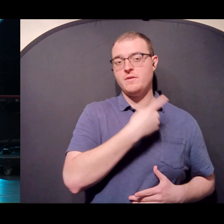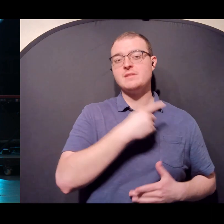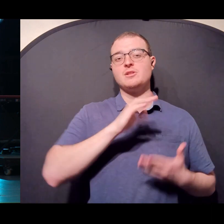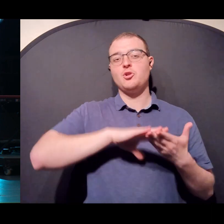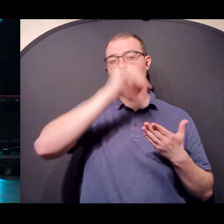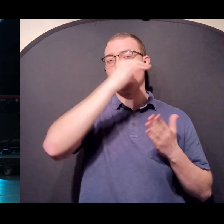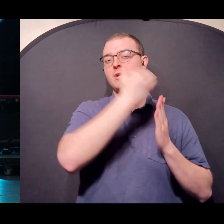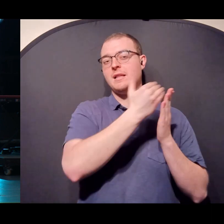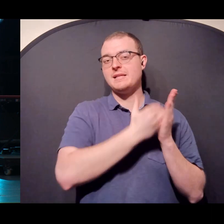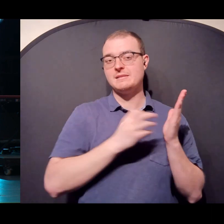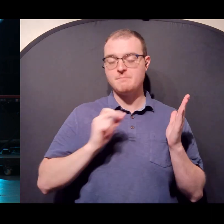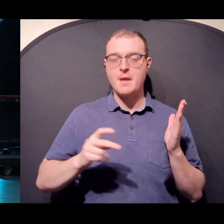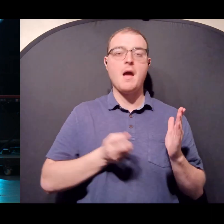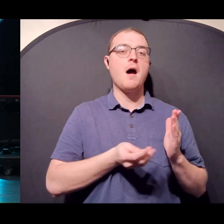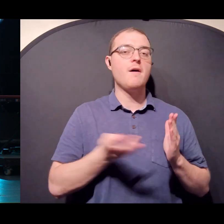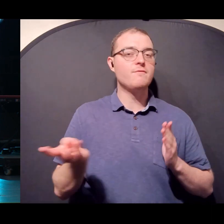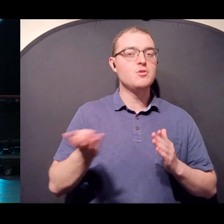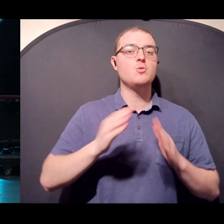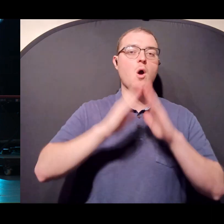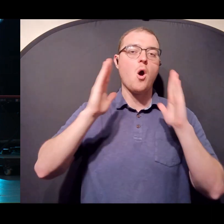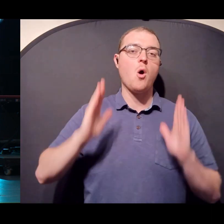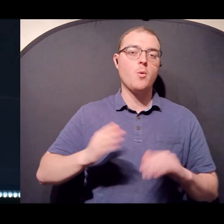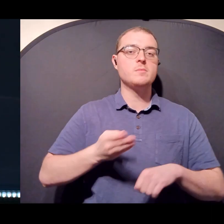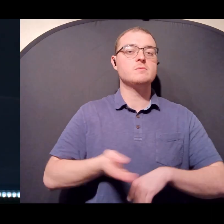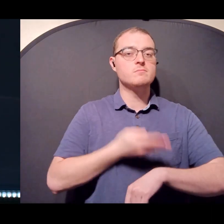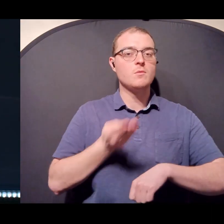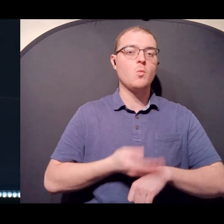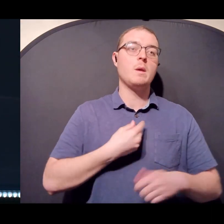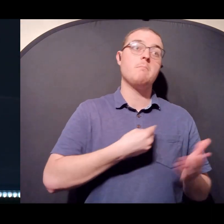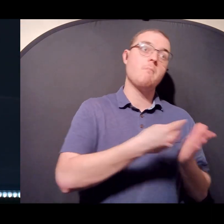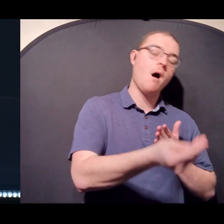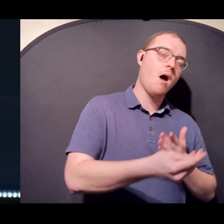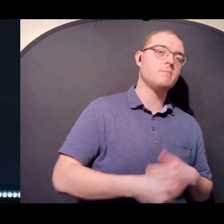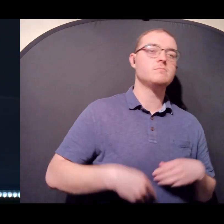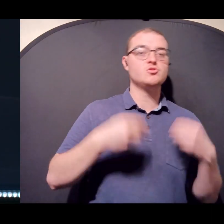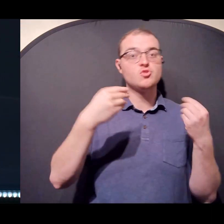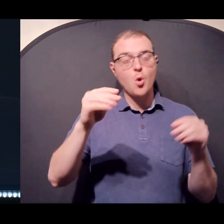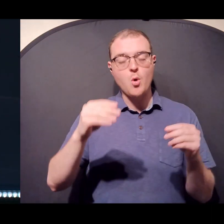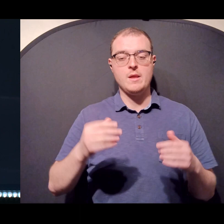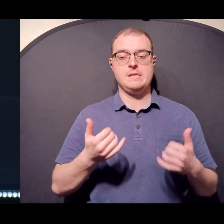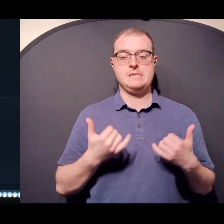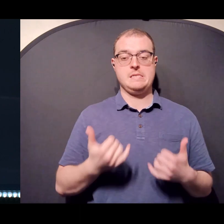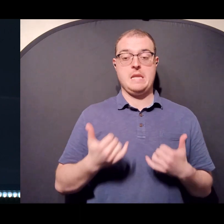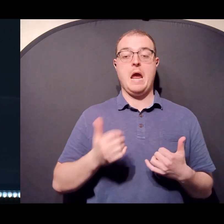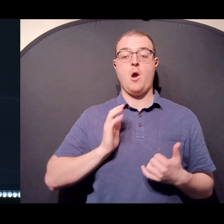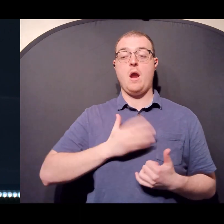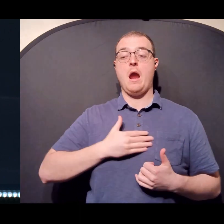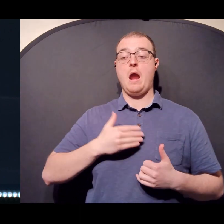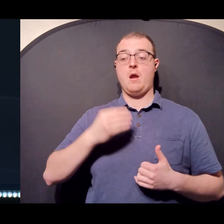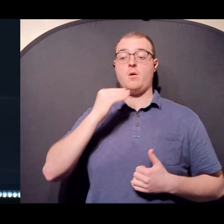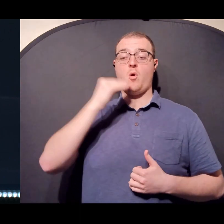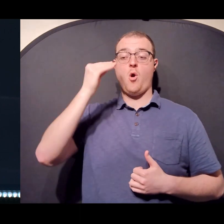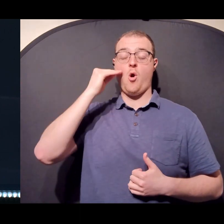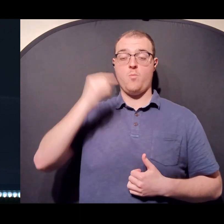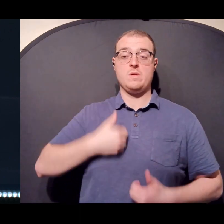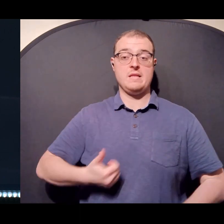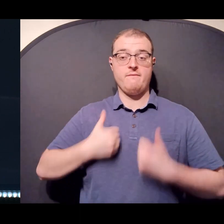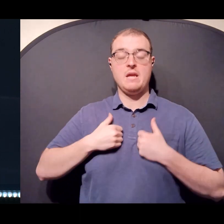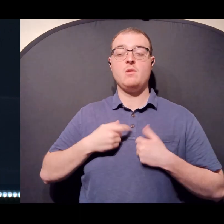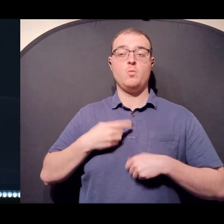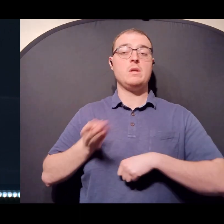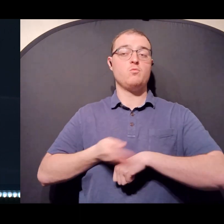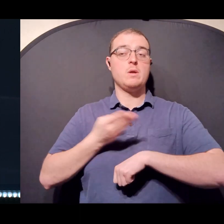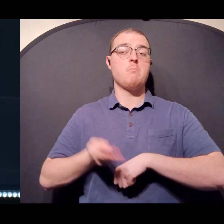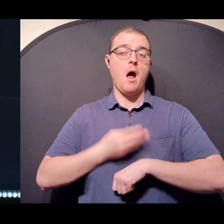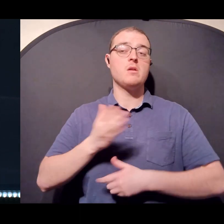a few times, and we've done a few remodels on homes that we bought and then we sold, and we moved into the house we live in now. We did a little